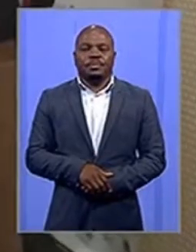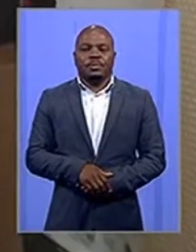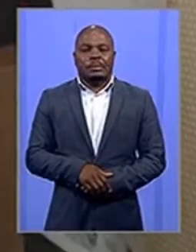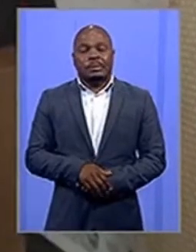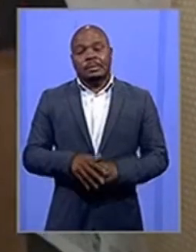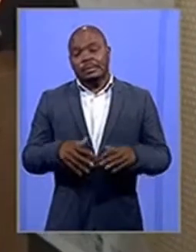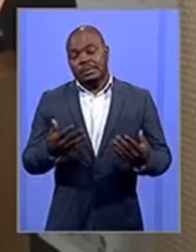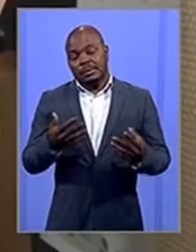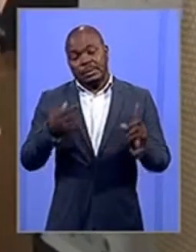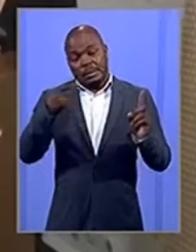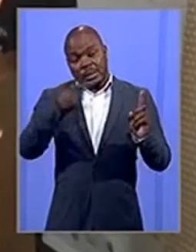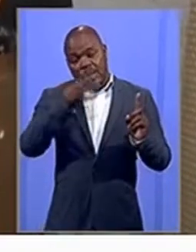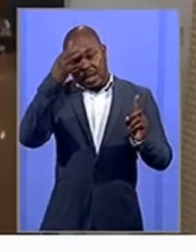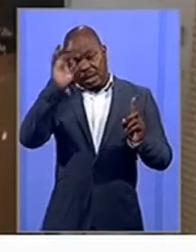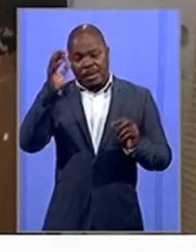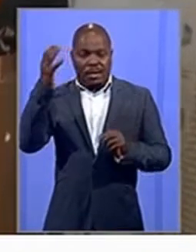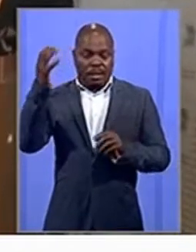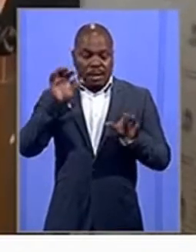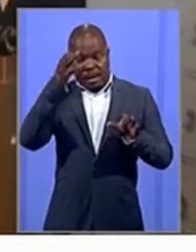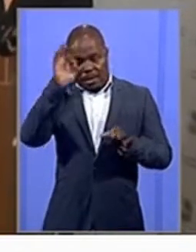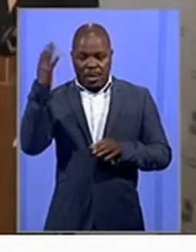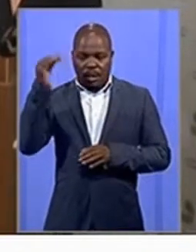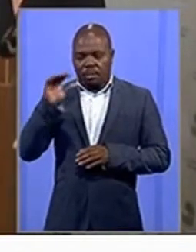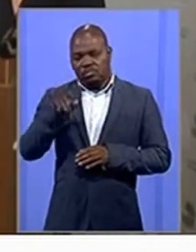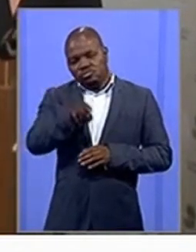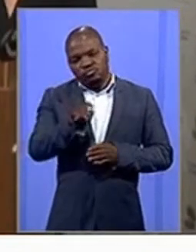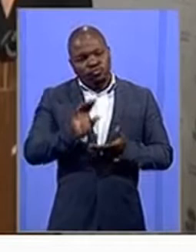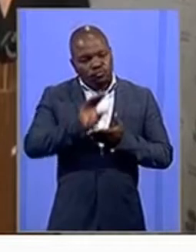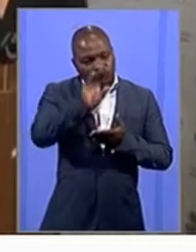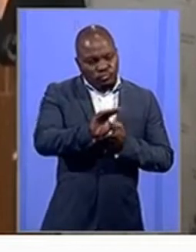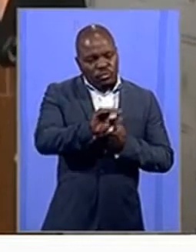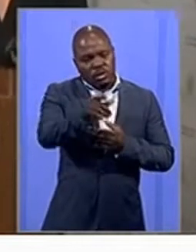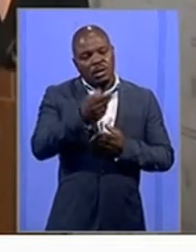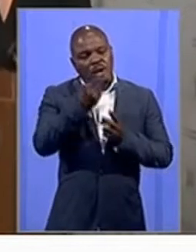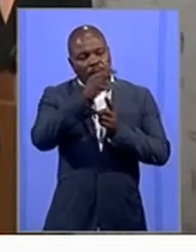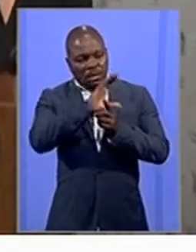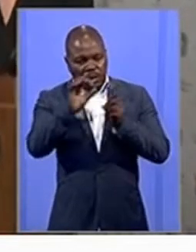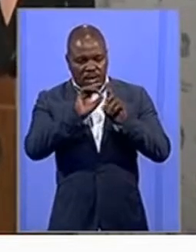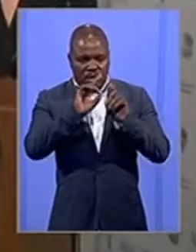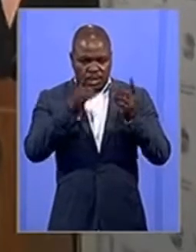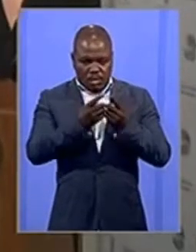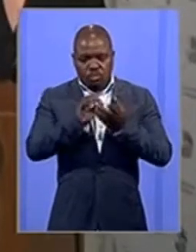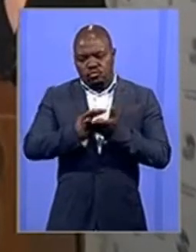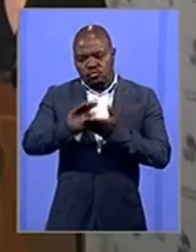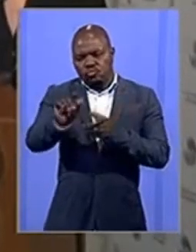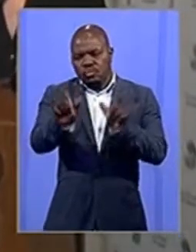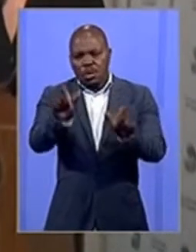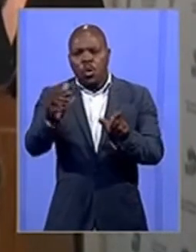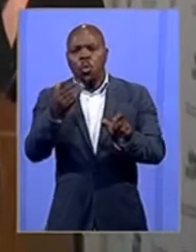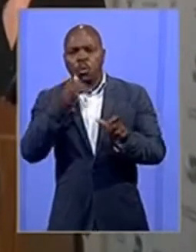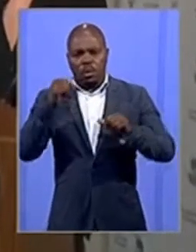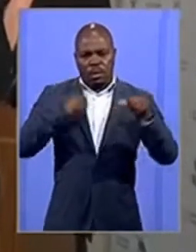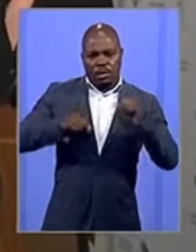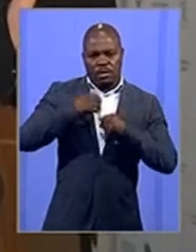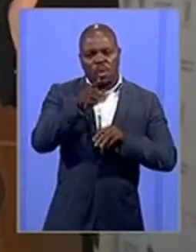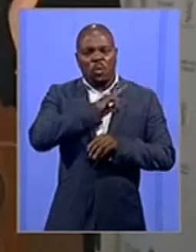Coincidentally, Mmuso o ne o hire lekala la naha la bonono ho aba ditjhelete tse neng di reretswe ho imolla basebeletsi ba lefapha la bonono nakong ya